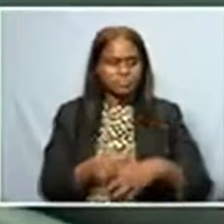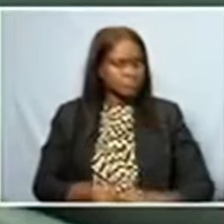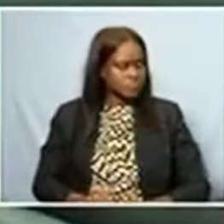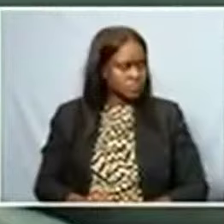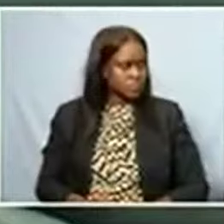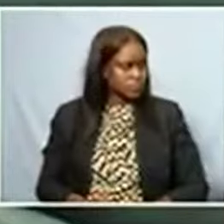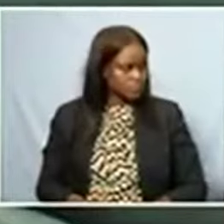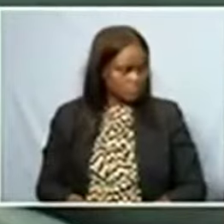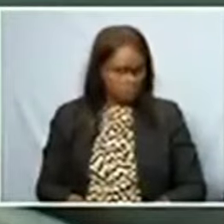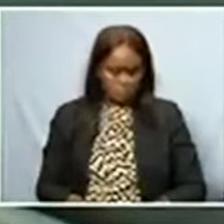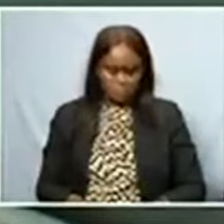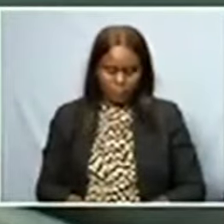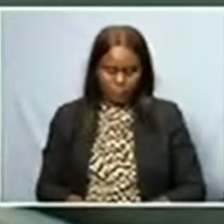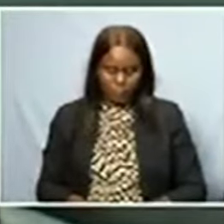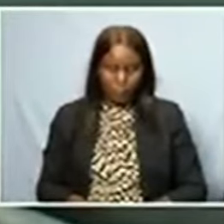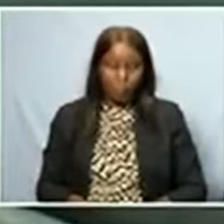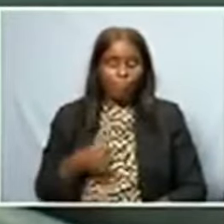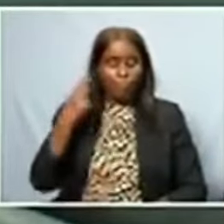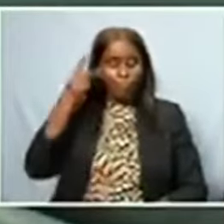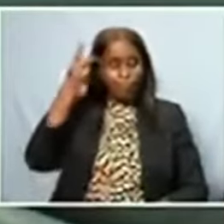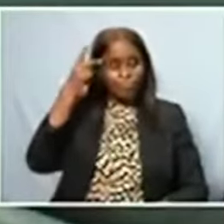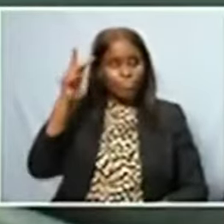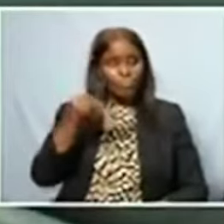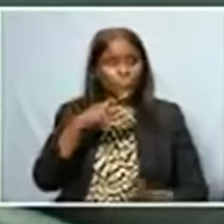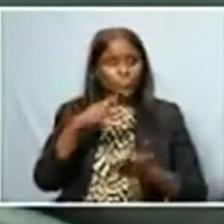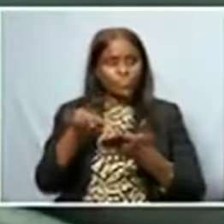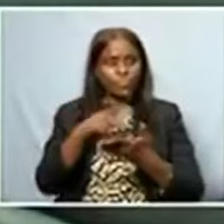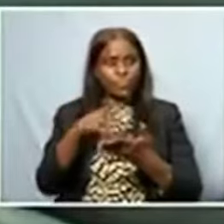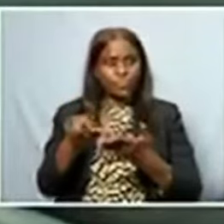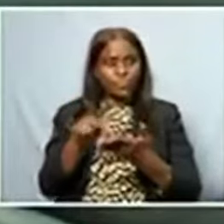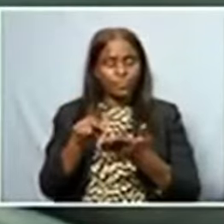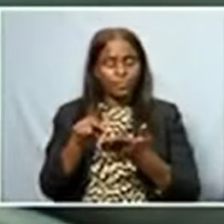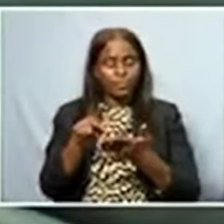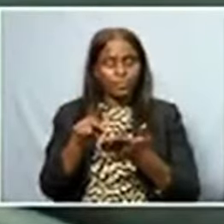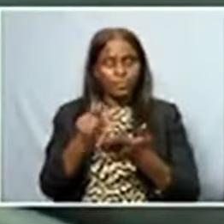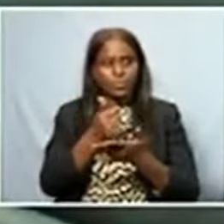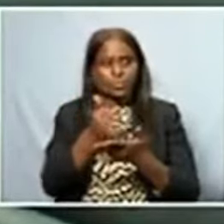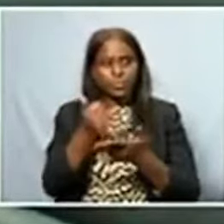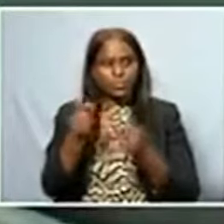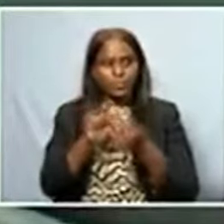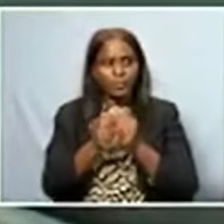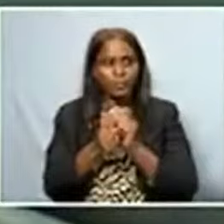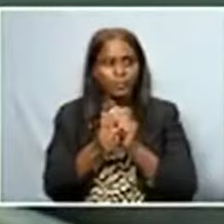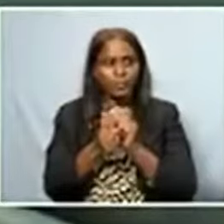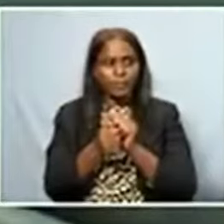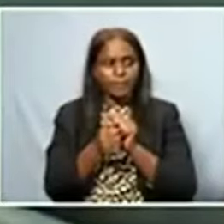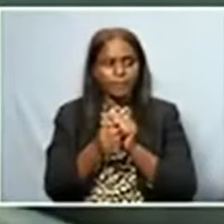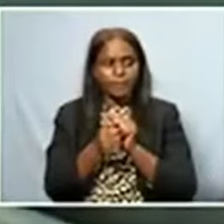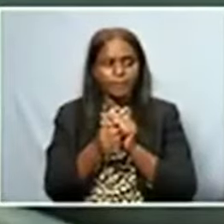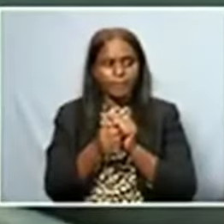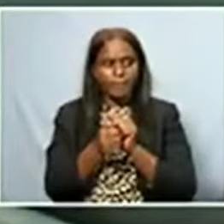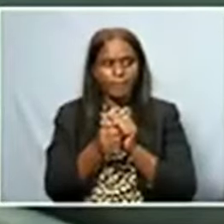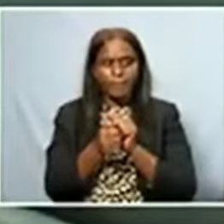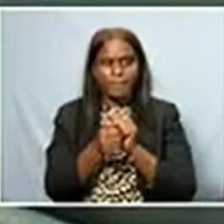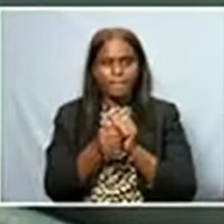Yes. Per political party. Unless it's an amendment, but in this head there's no